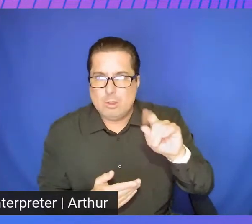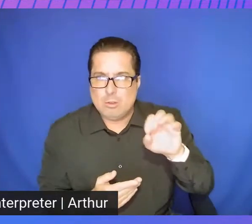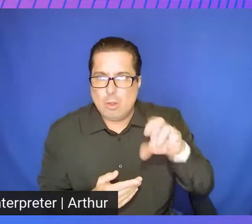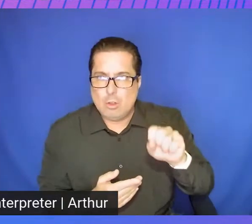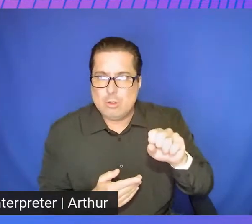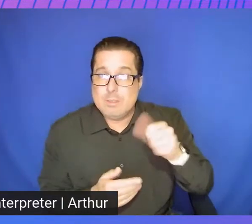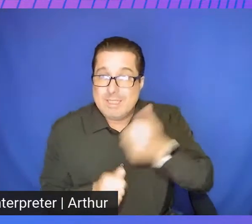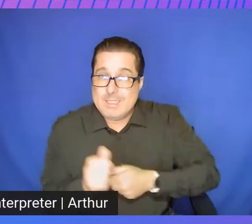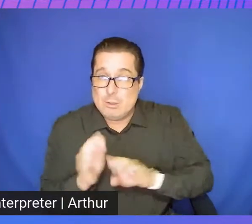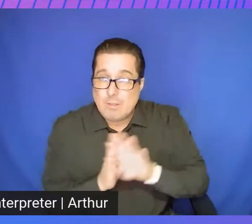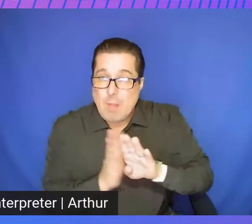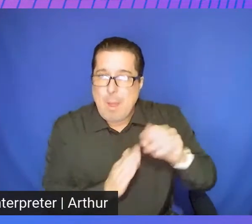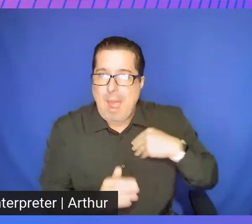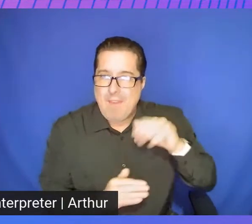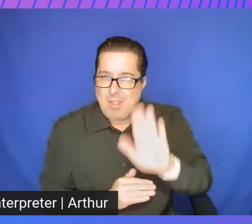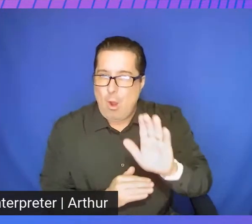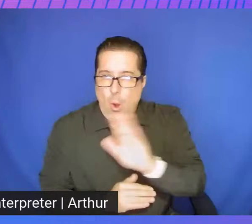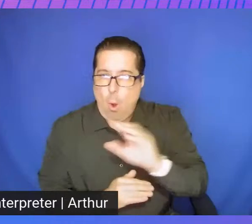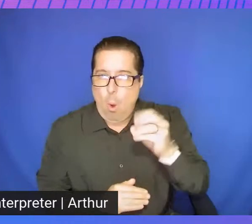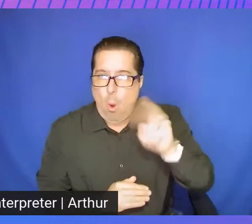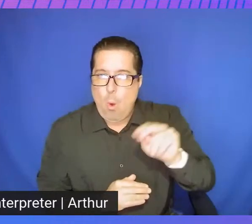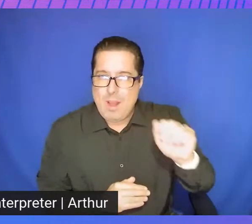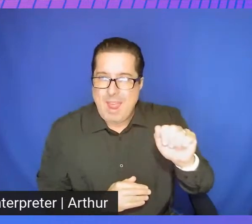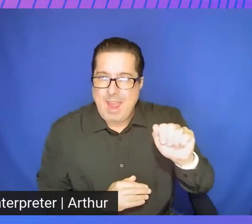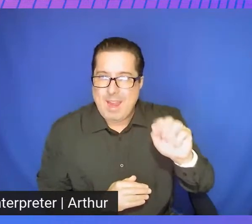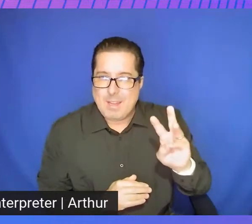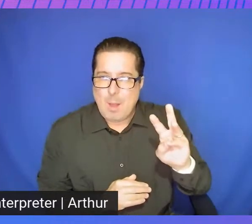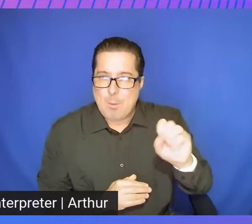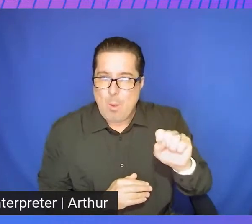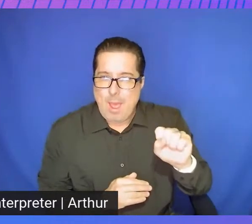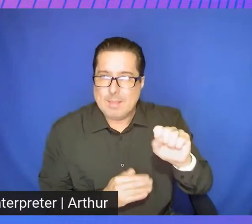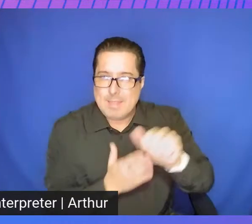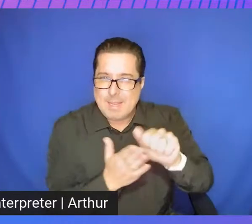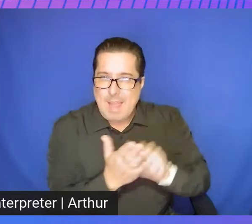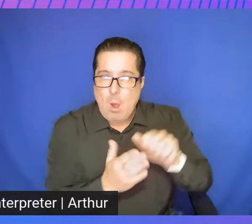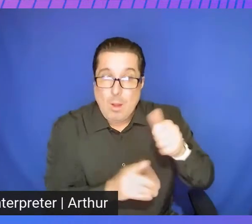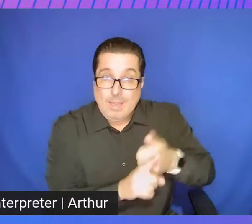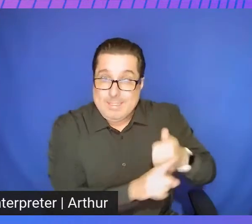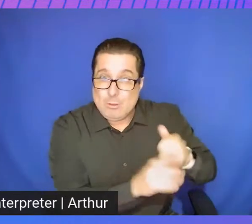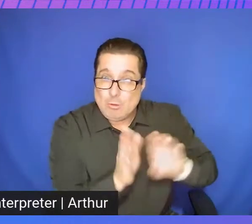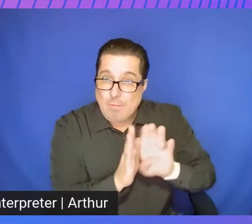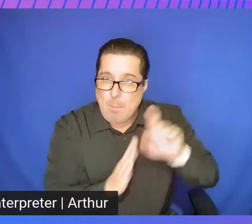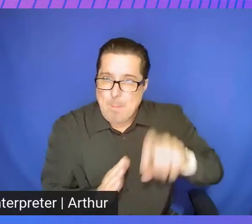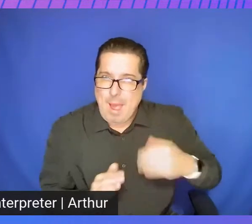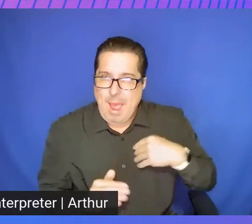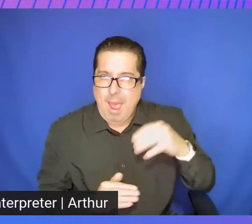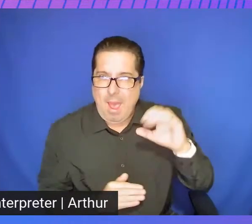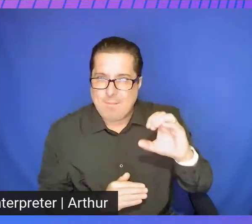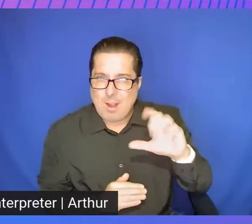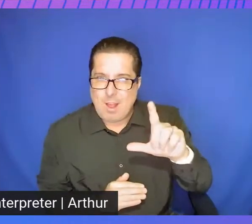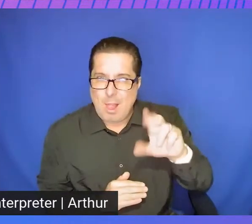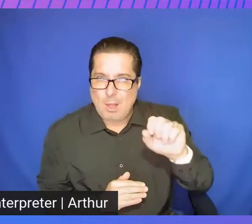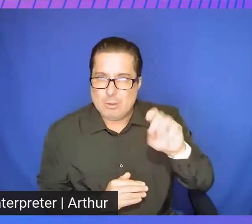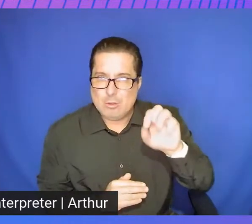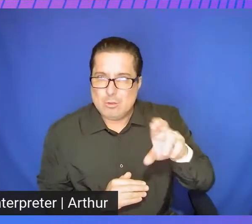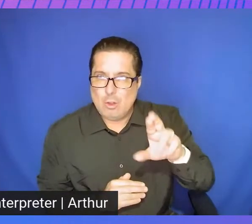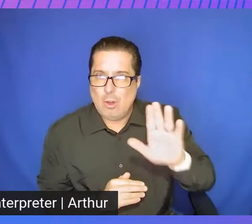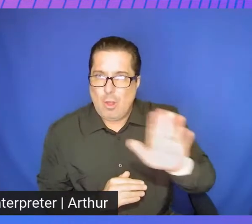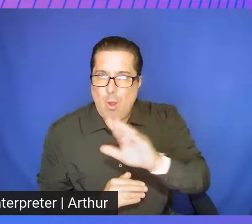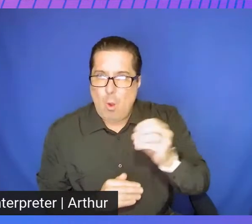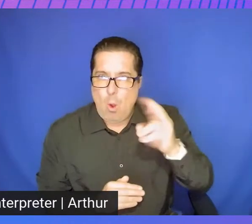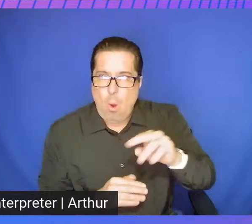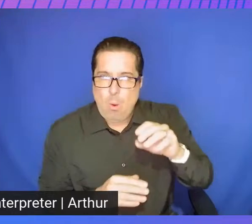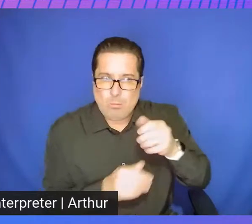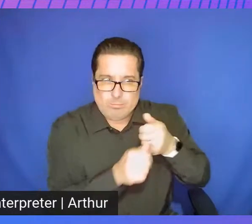own AWS account now. So when a developer needs a cluster so that they can do local development of their ECS